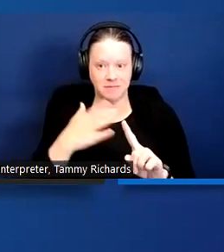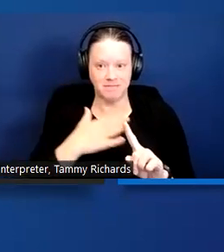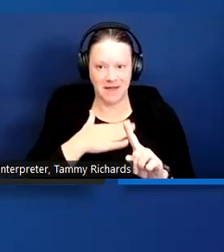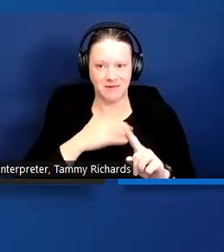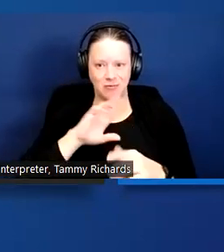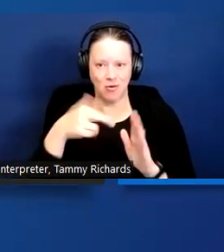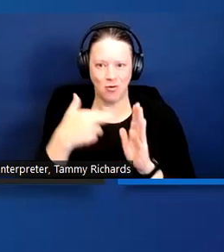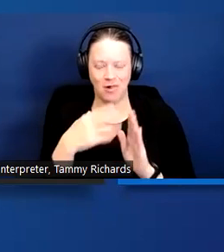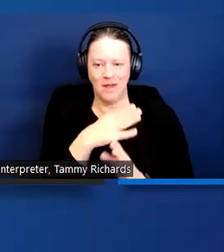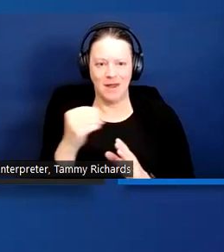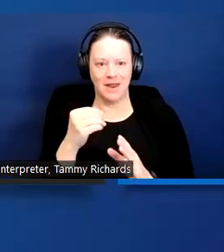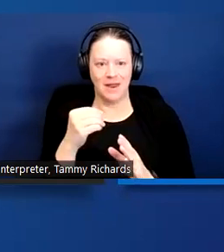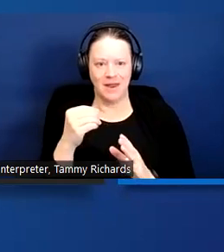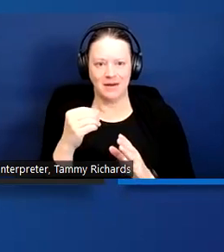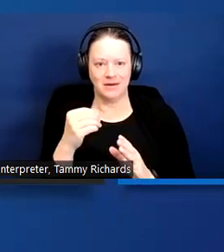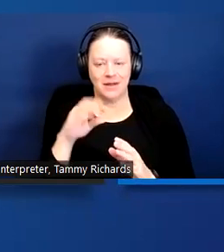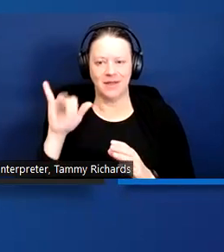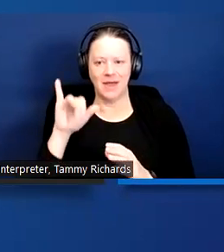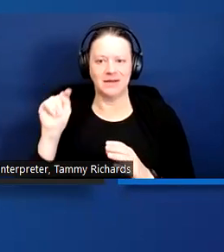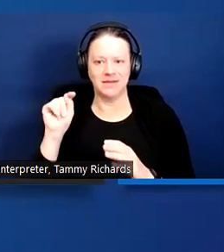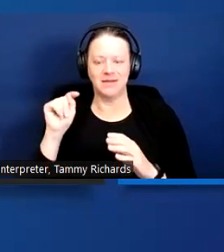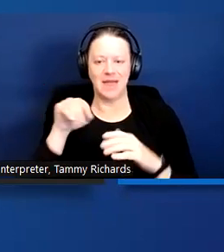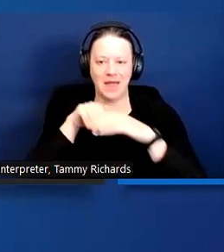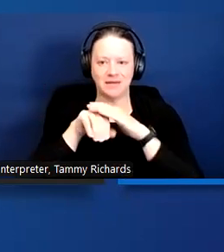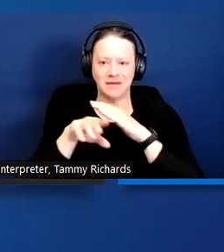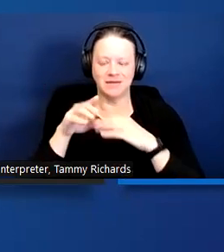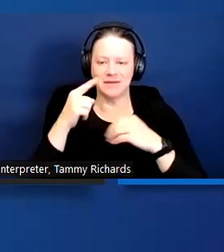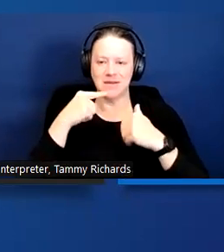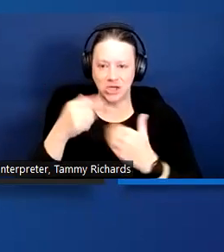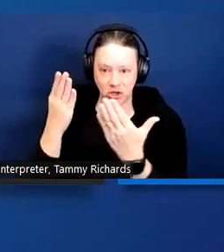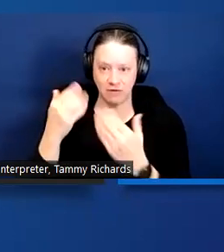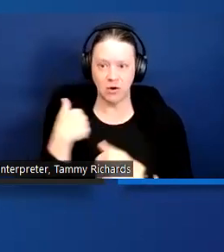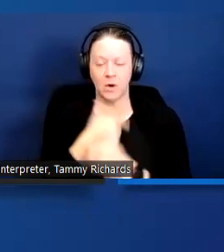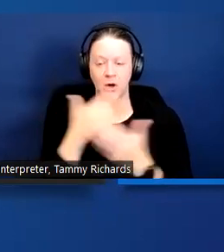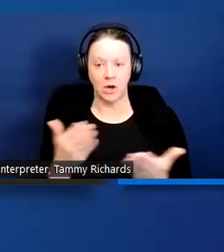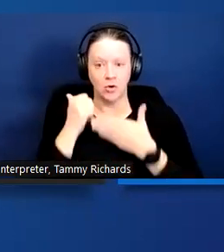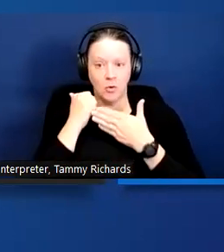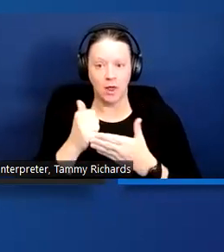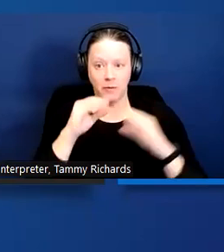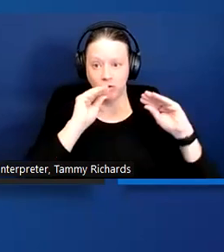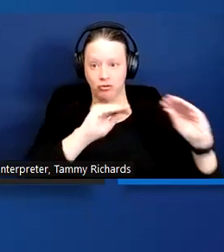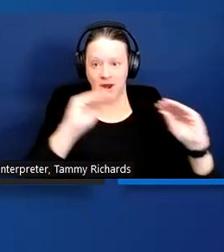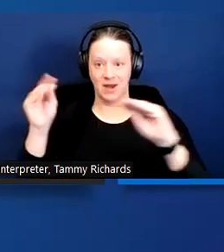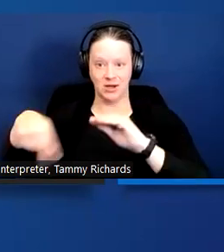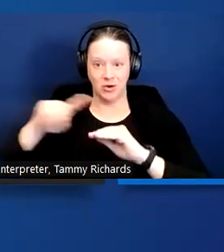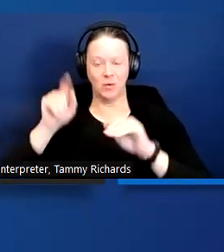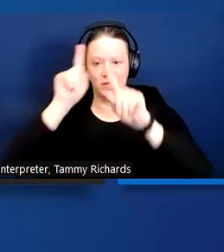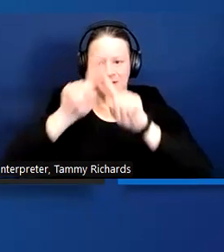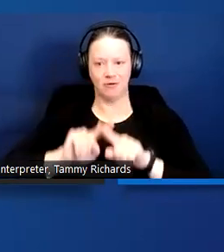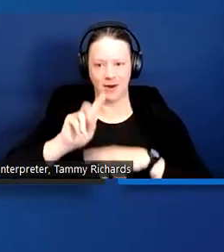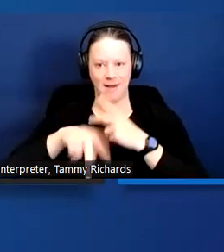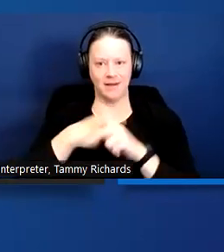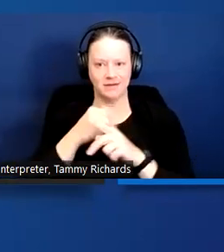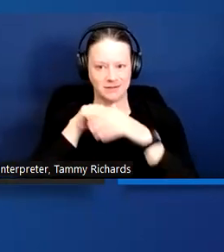and the IT Access Initiative. We're here to help train you in different types of